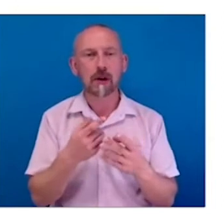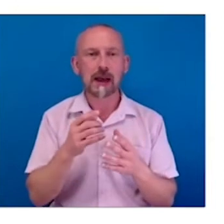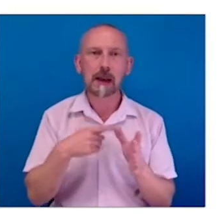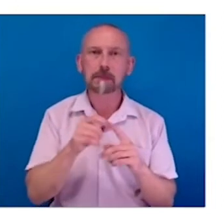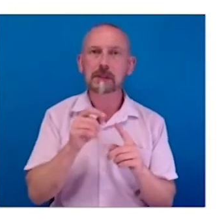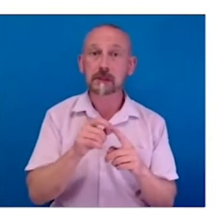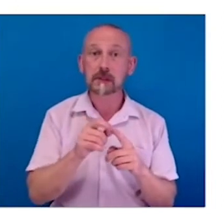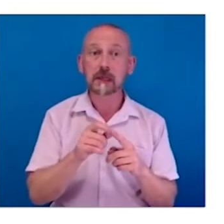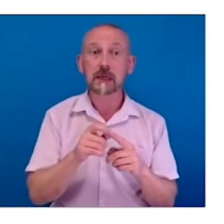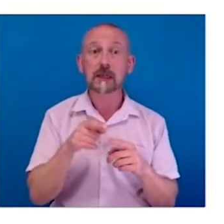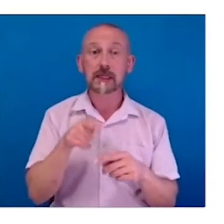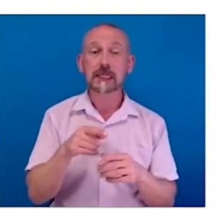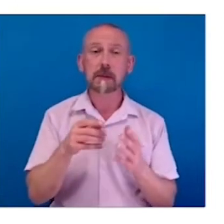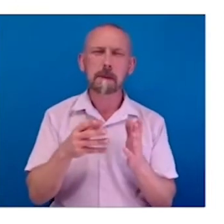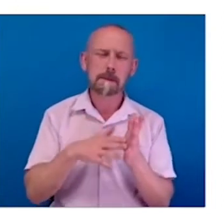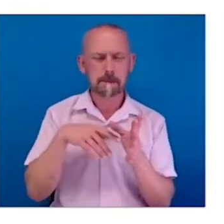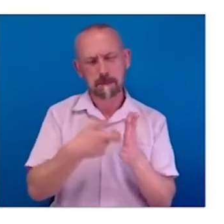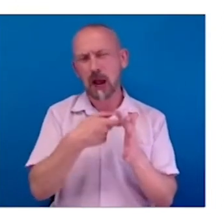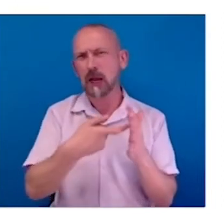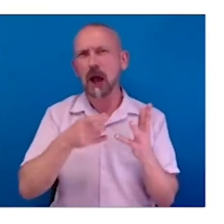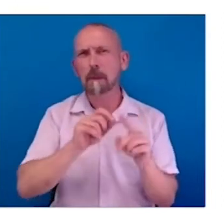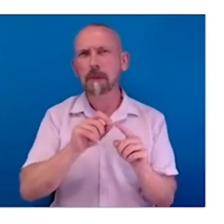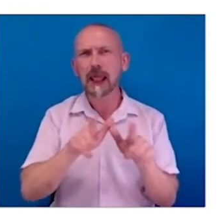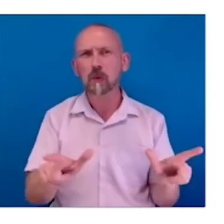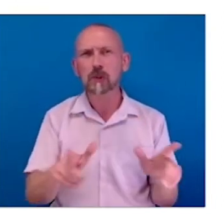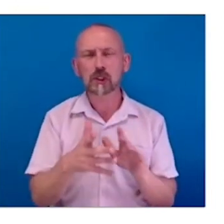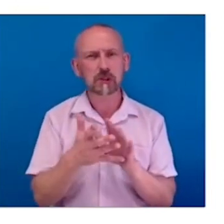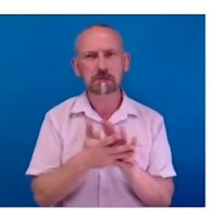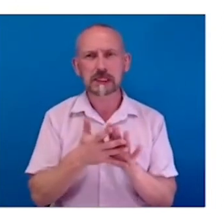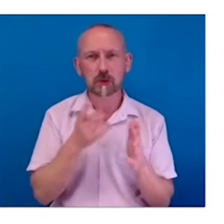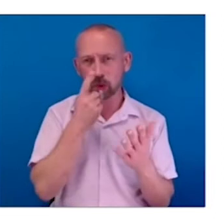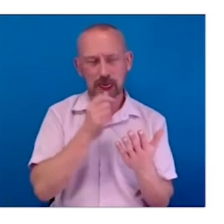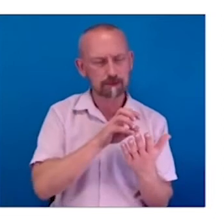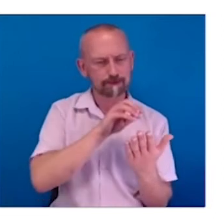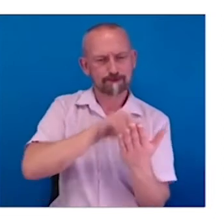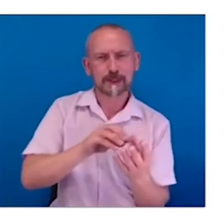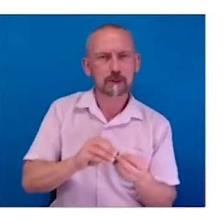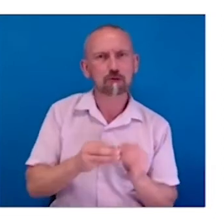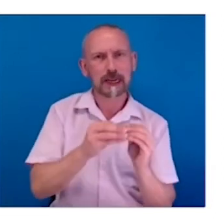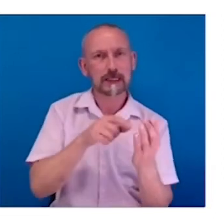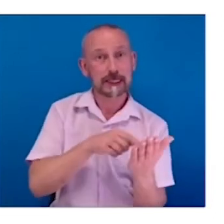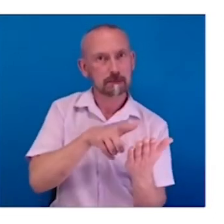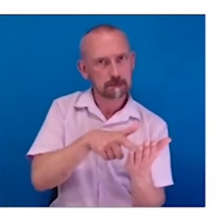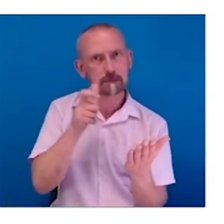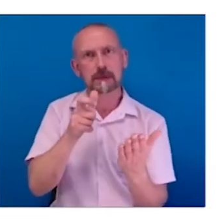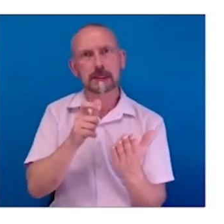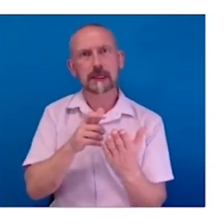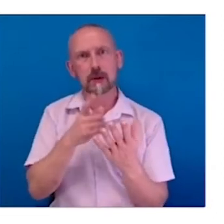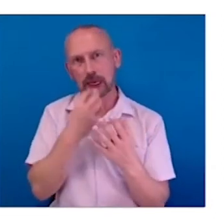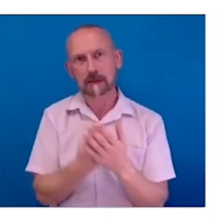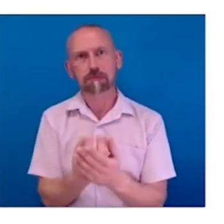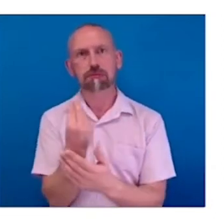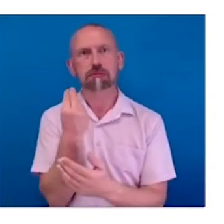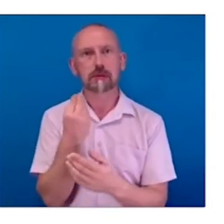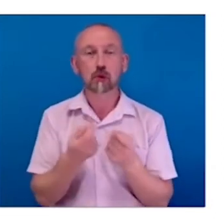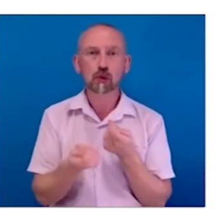role of the markup language is to provide authors of synthesizable content a standard way to control aspects of speech such